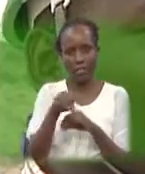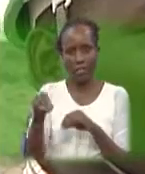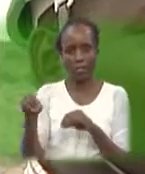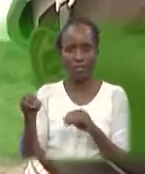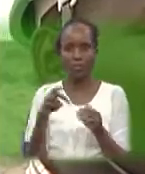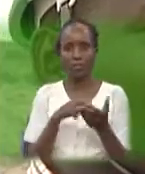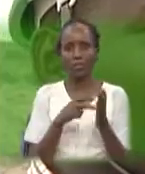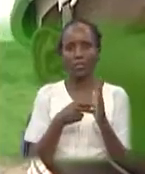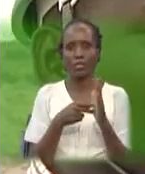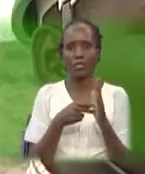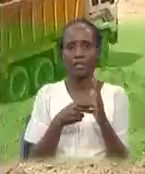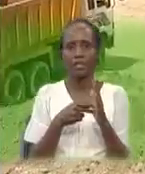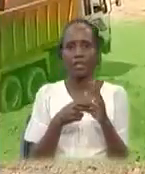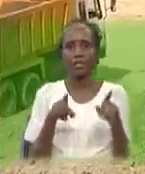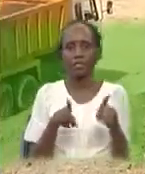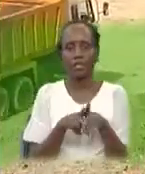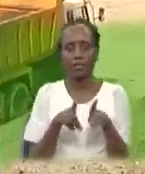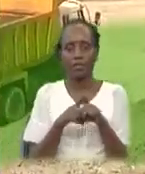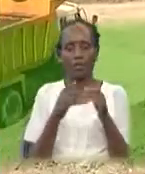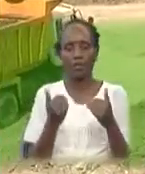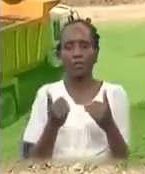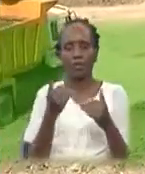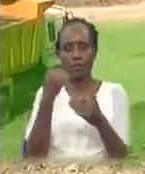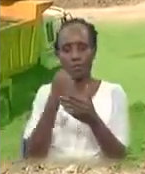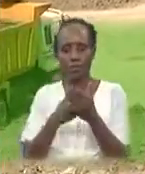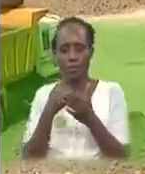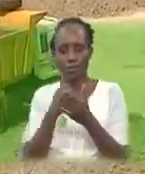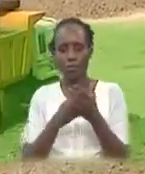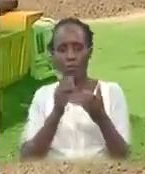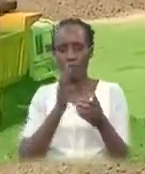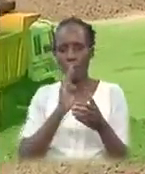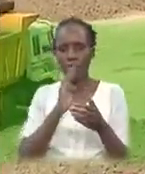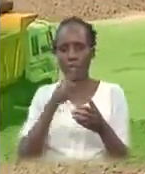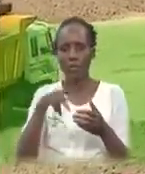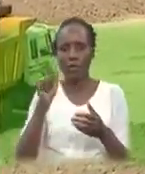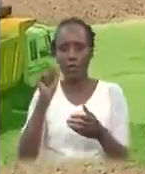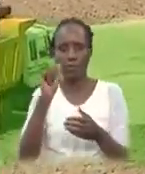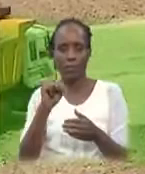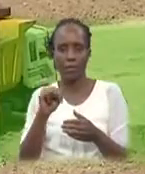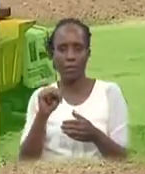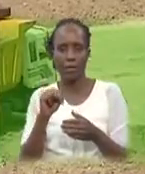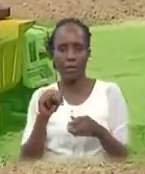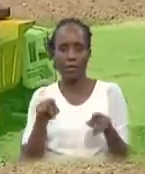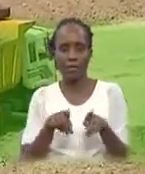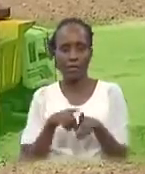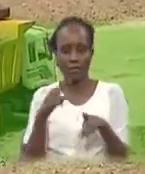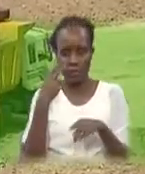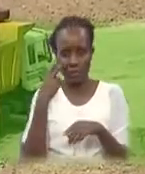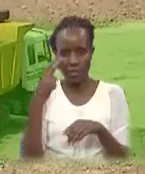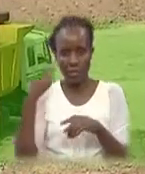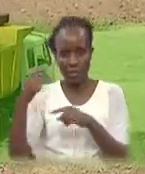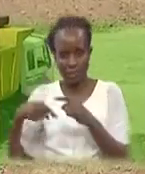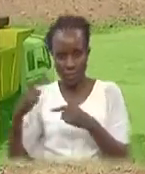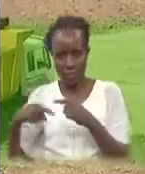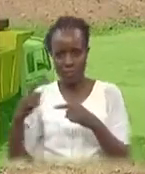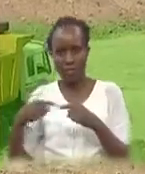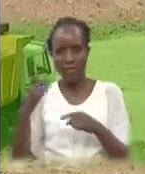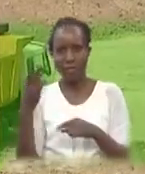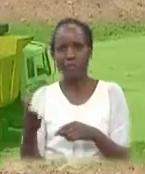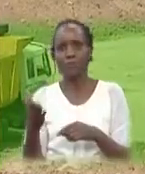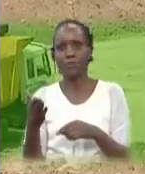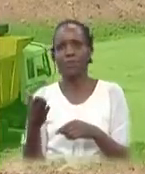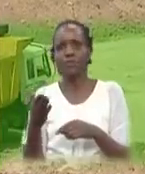for the irrigation project. At the site we are excavating this water pan, and this water pan, as you can see, the machinery is